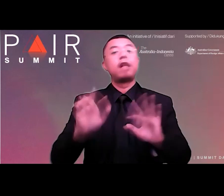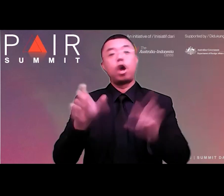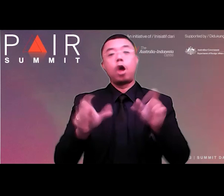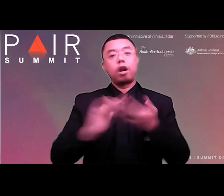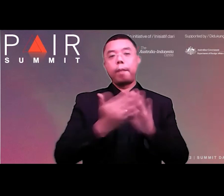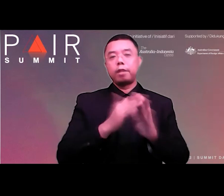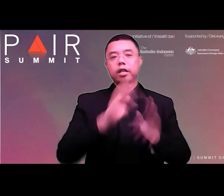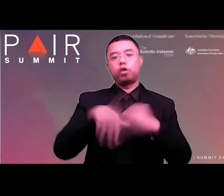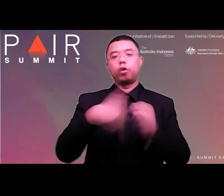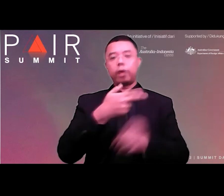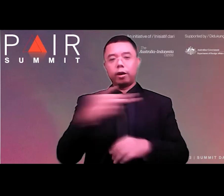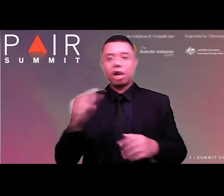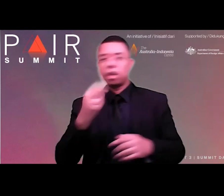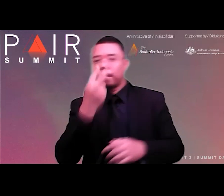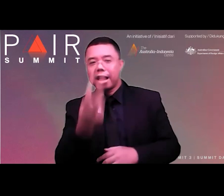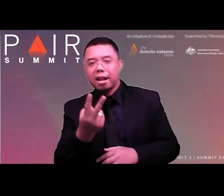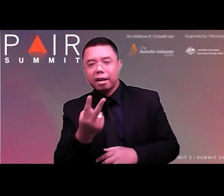this assistance has made.